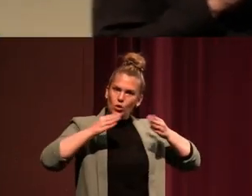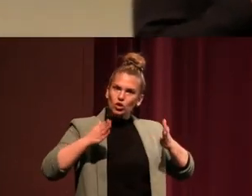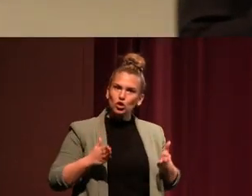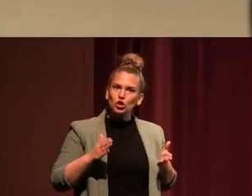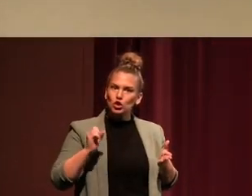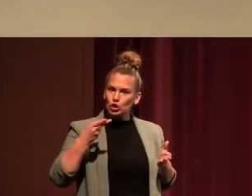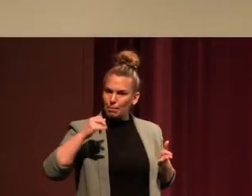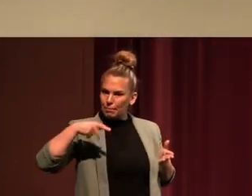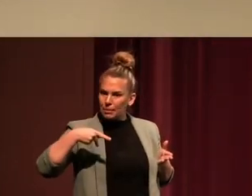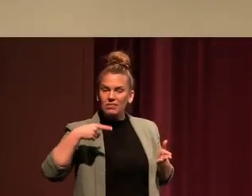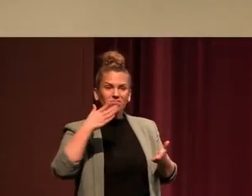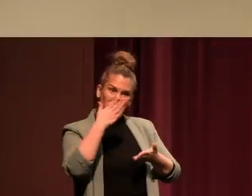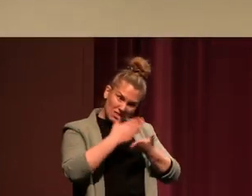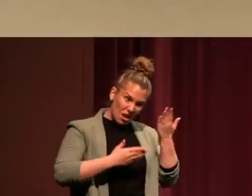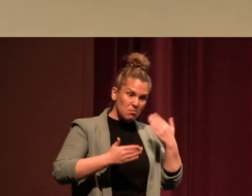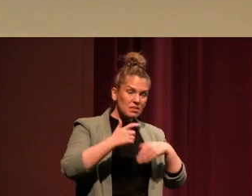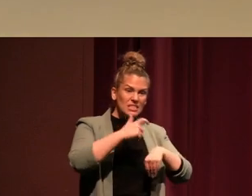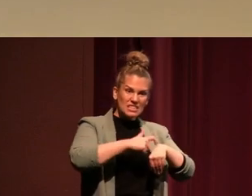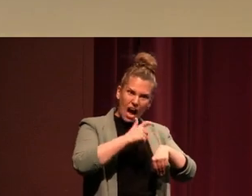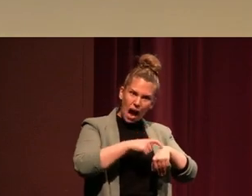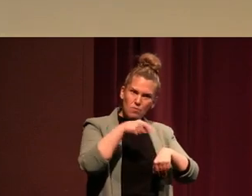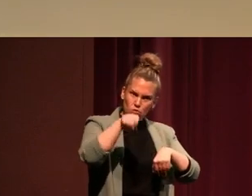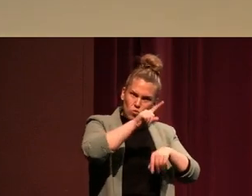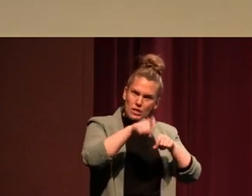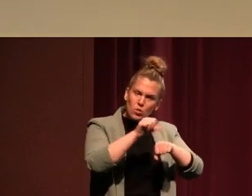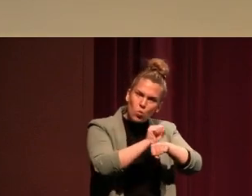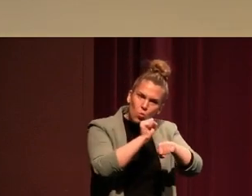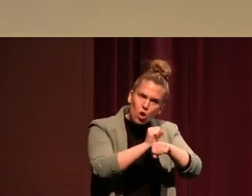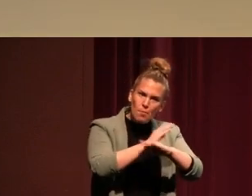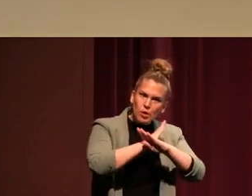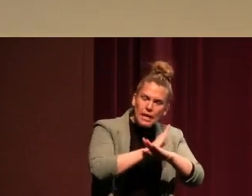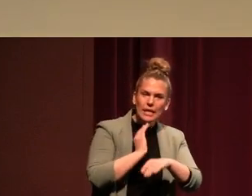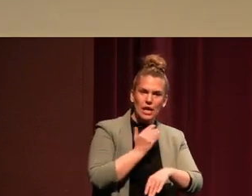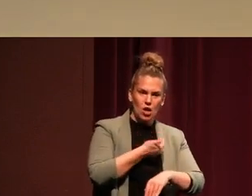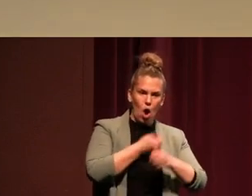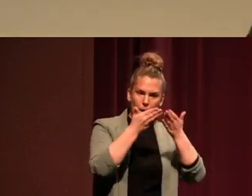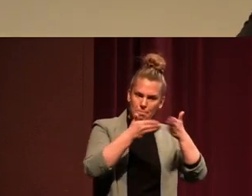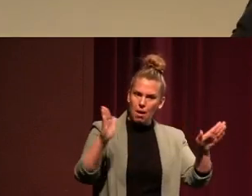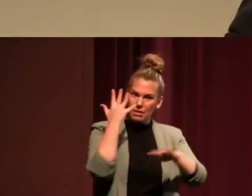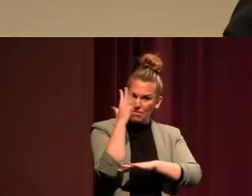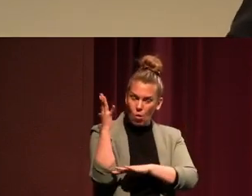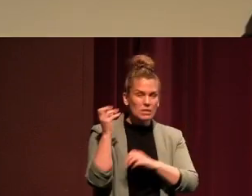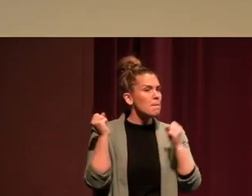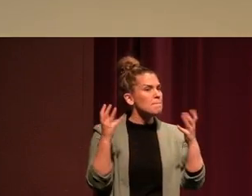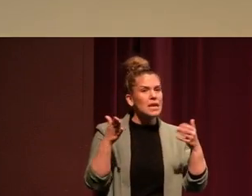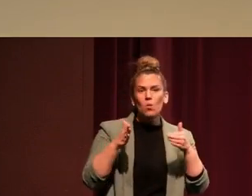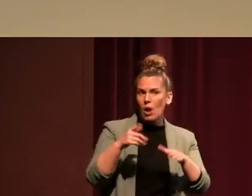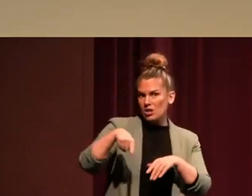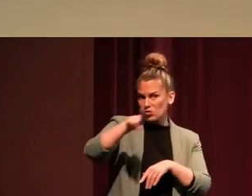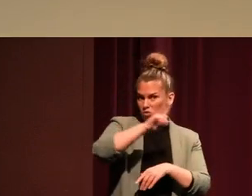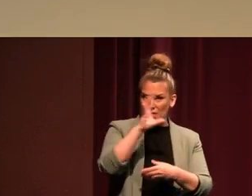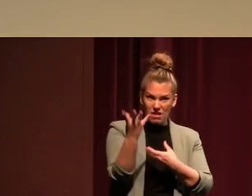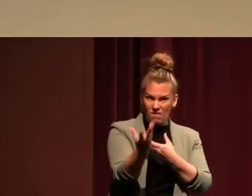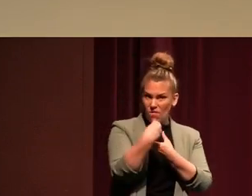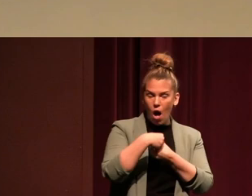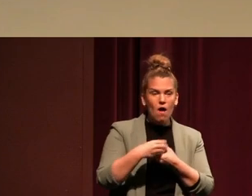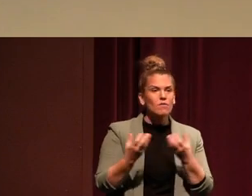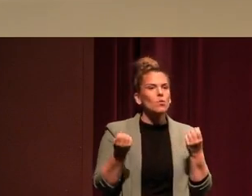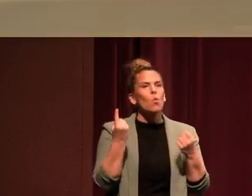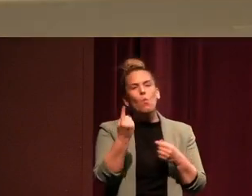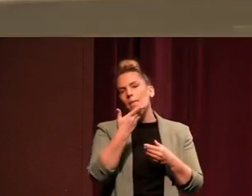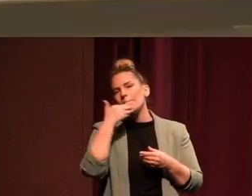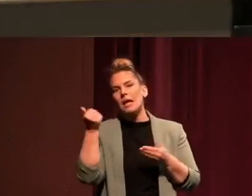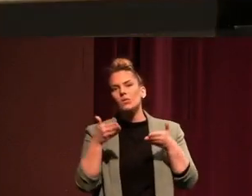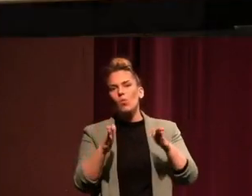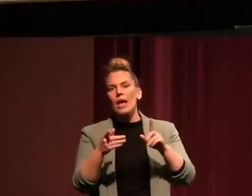of their time to working for the protection of our public forests. There's lots of ways that you can get involved. One of the best ways, I think, is